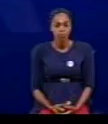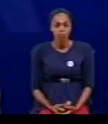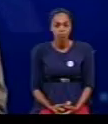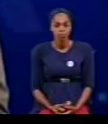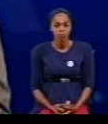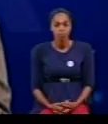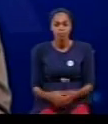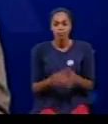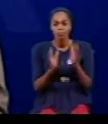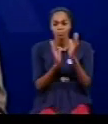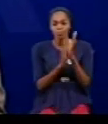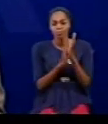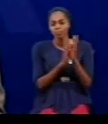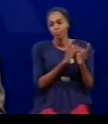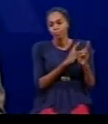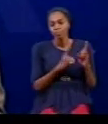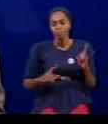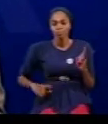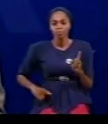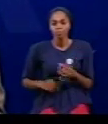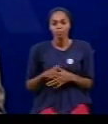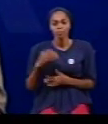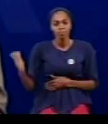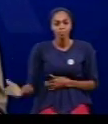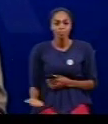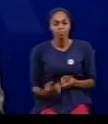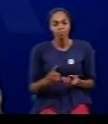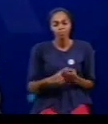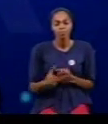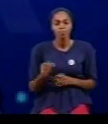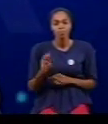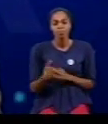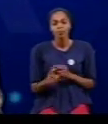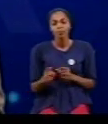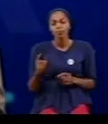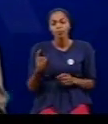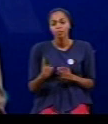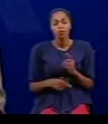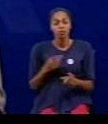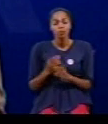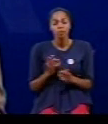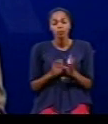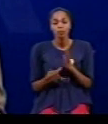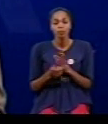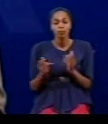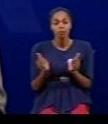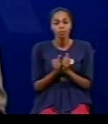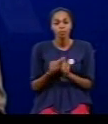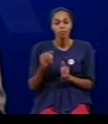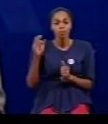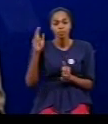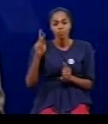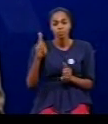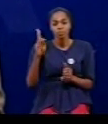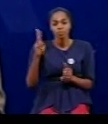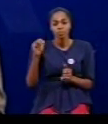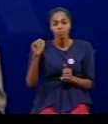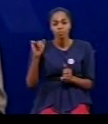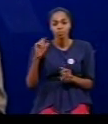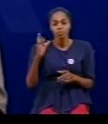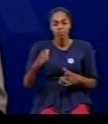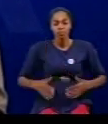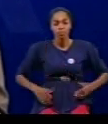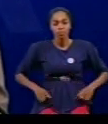The Lord, welcome to the Global Crusade with KUMUYI live from Osobo, Osun State,